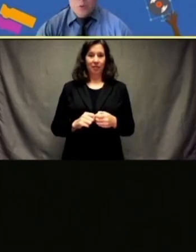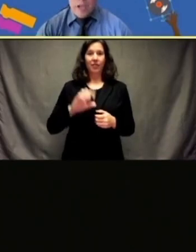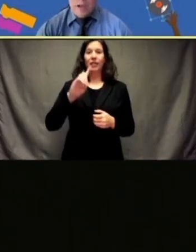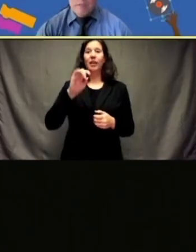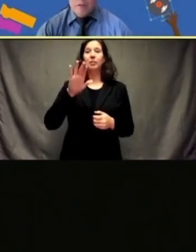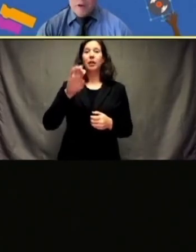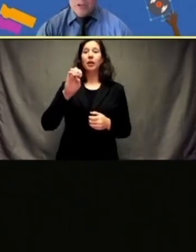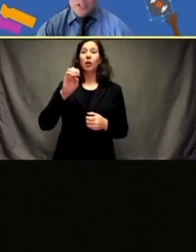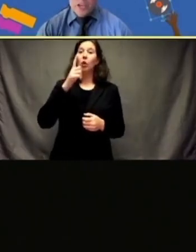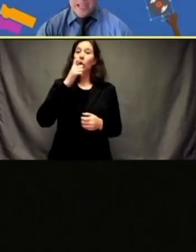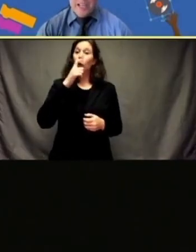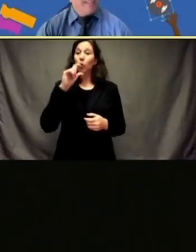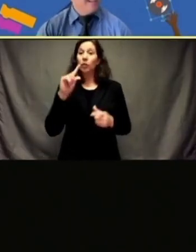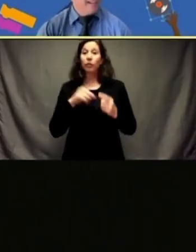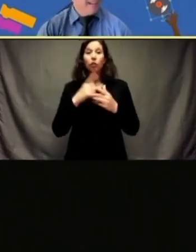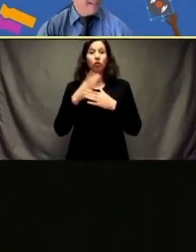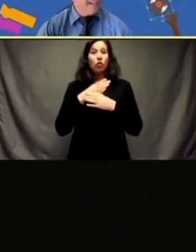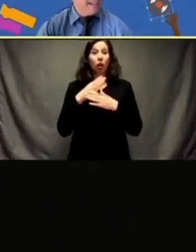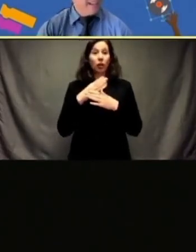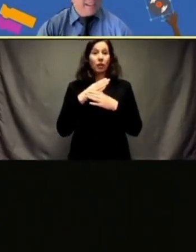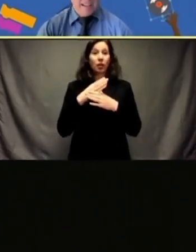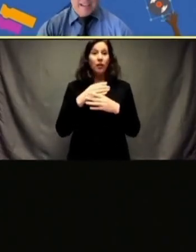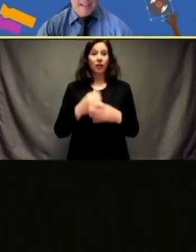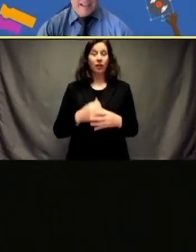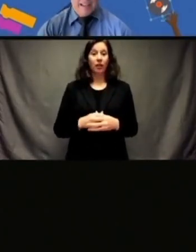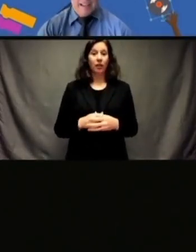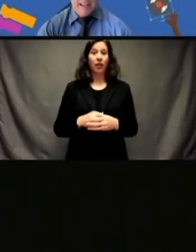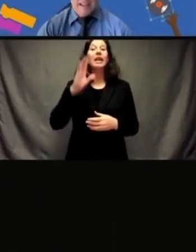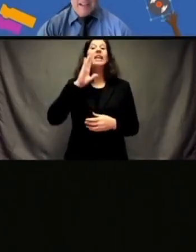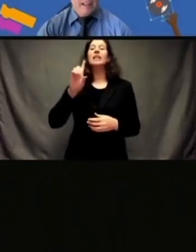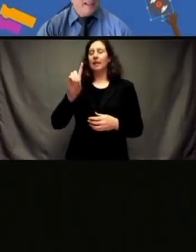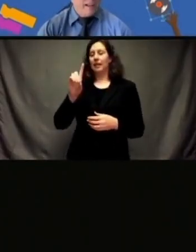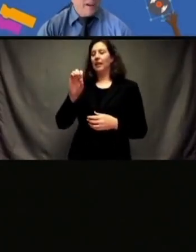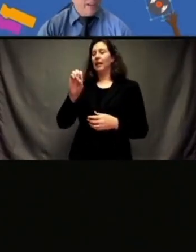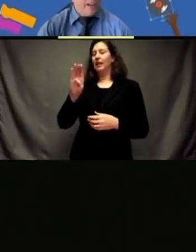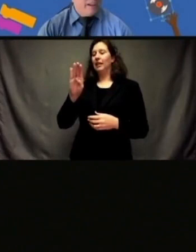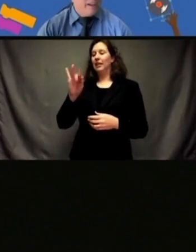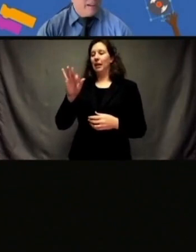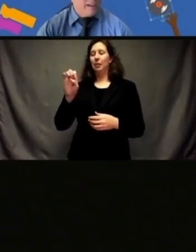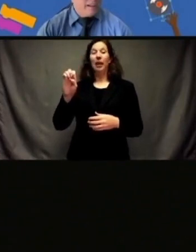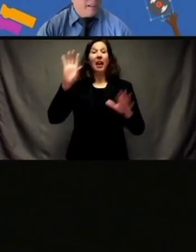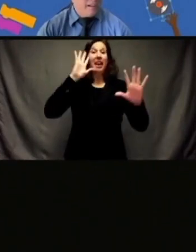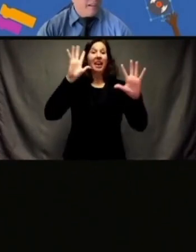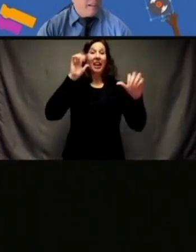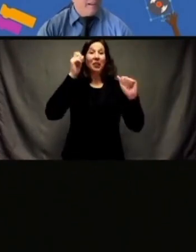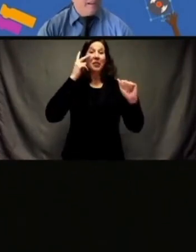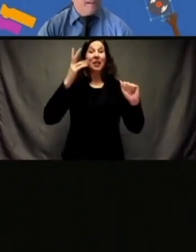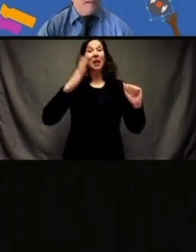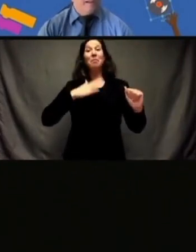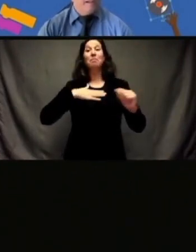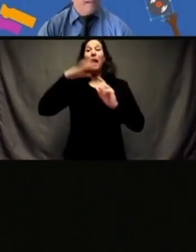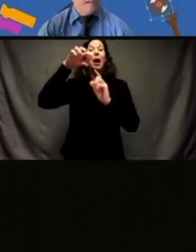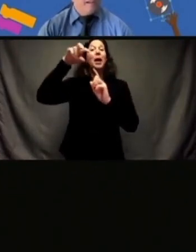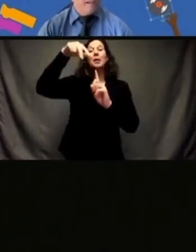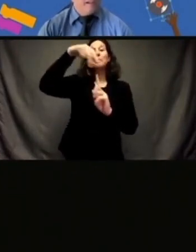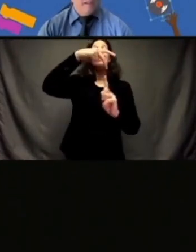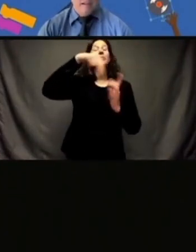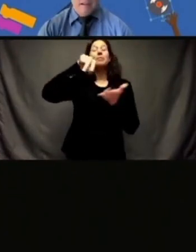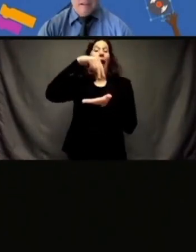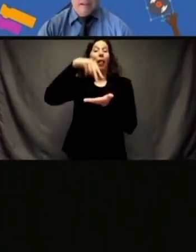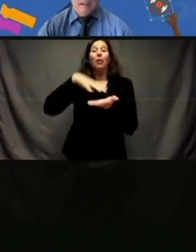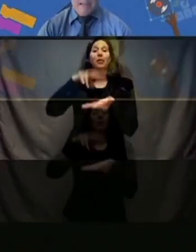Who do we have right now sharing? It's Debbie. Hi, can Okay. you all see my ballerina moving around on the